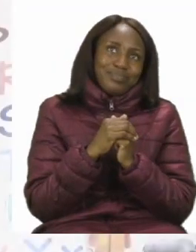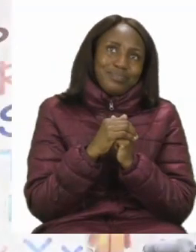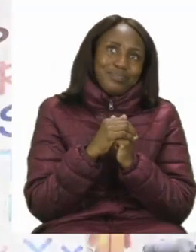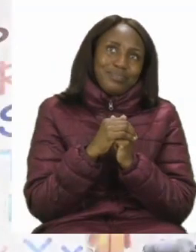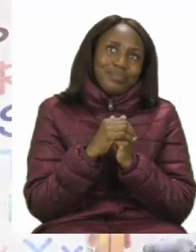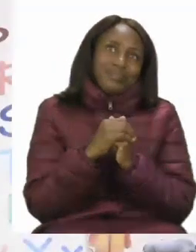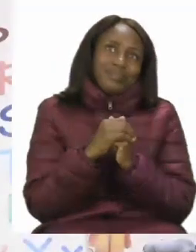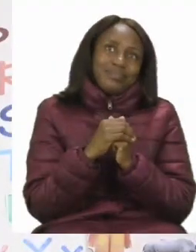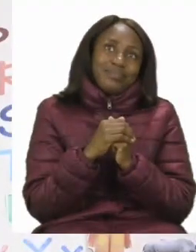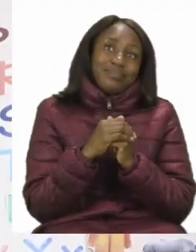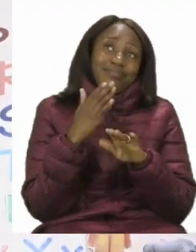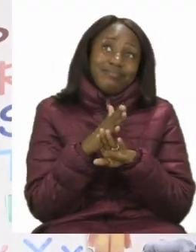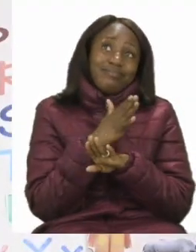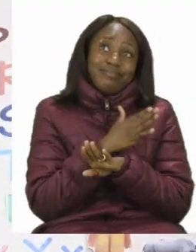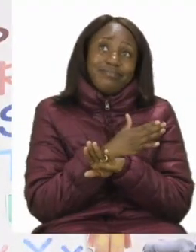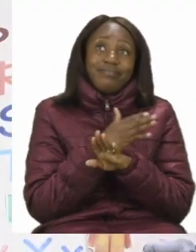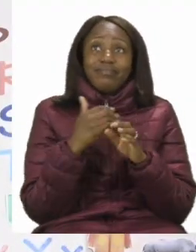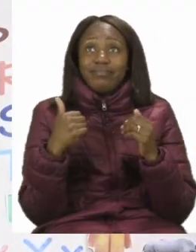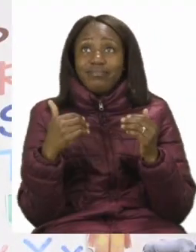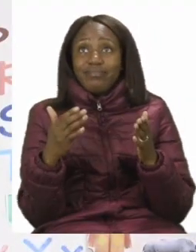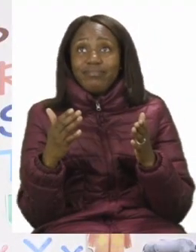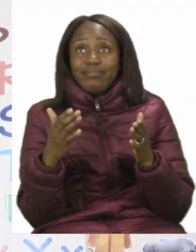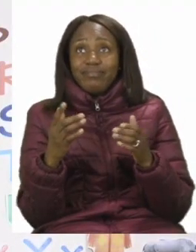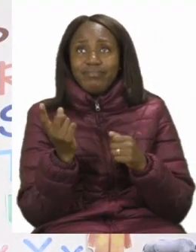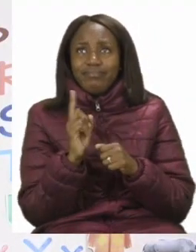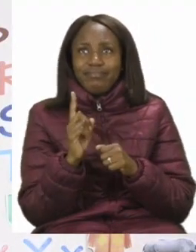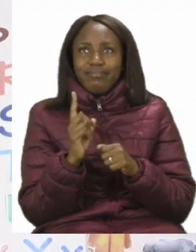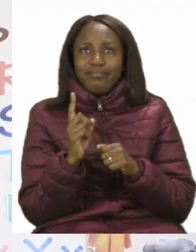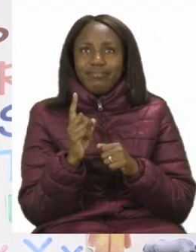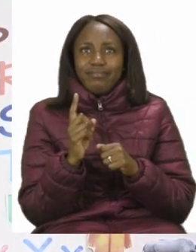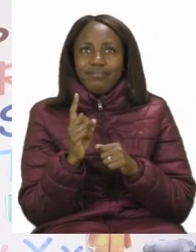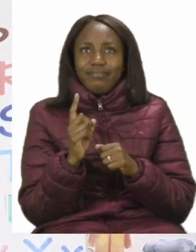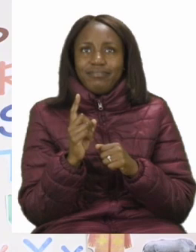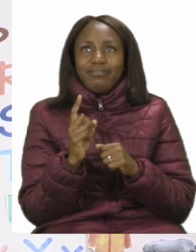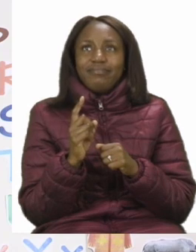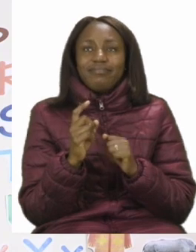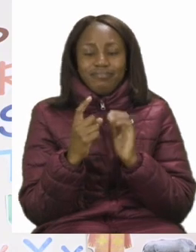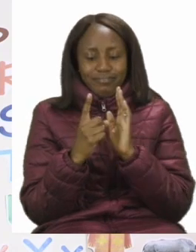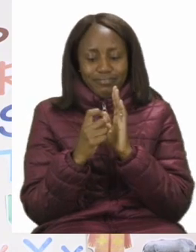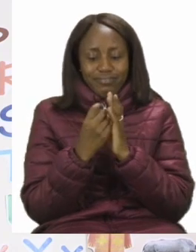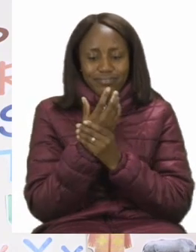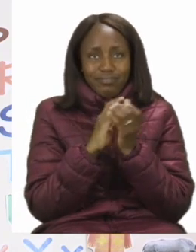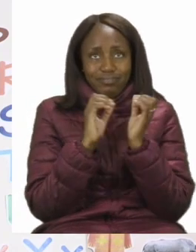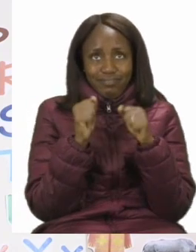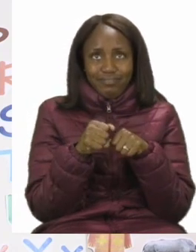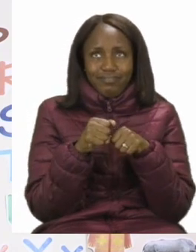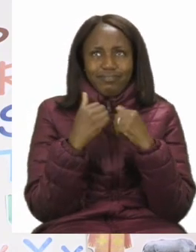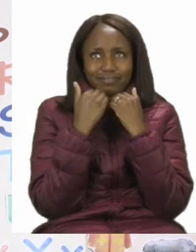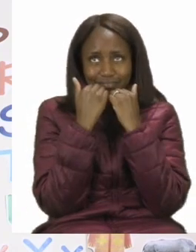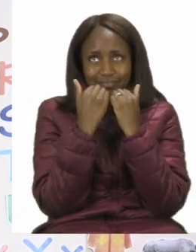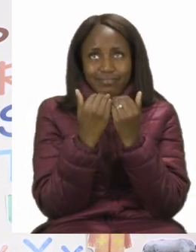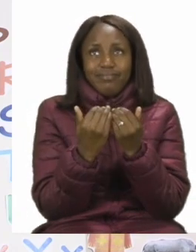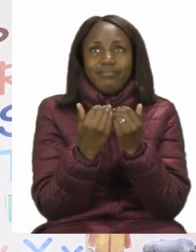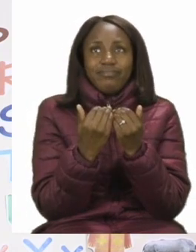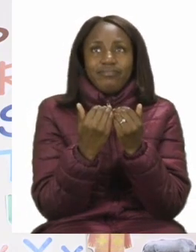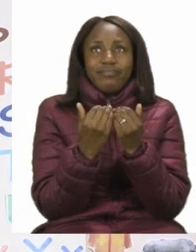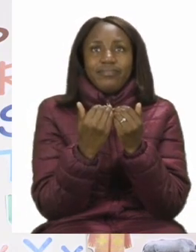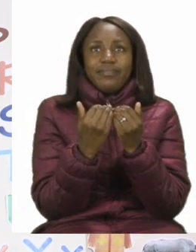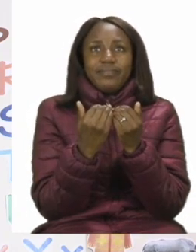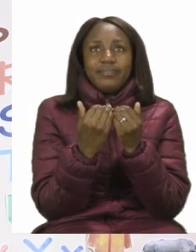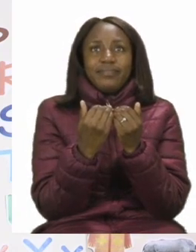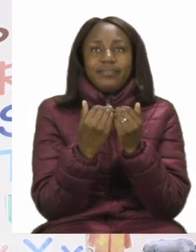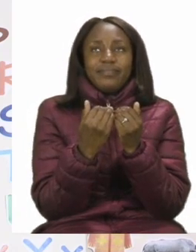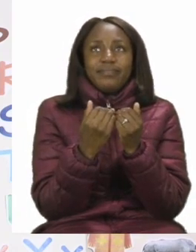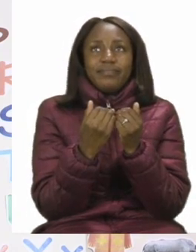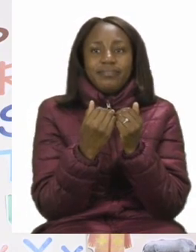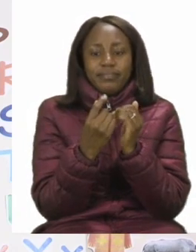Now, before we start our lesson today, remember we always have to sanitize.